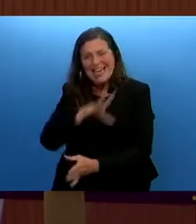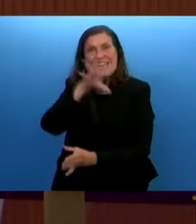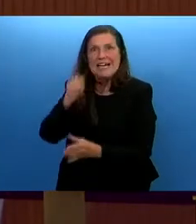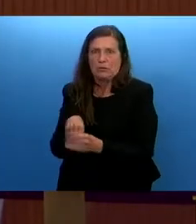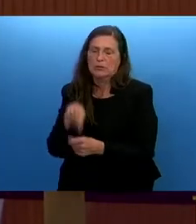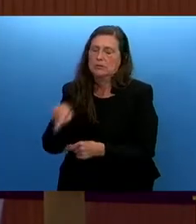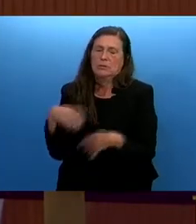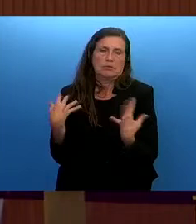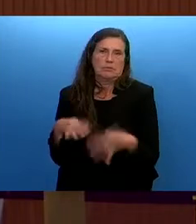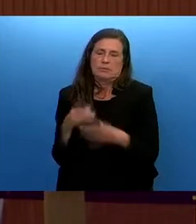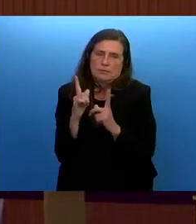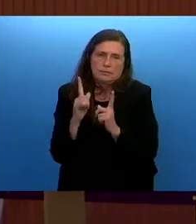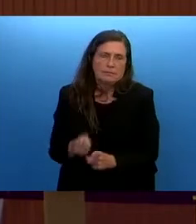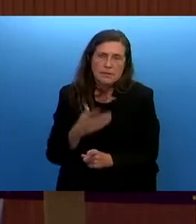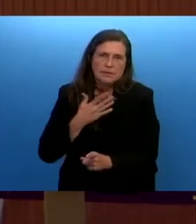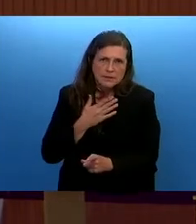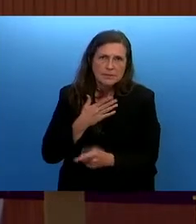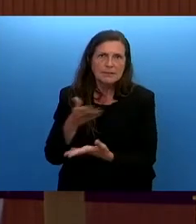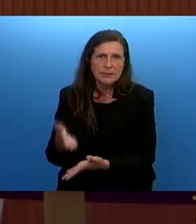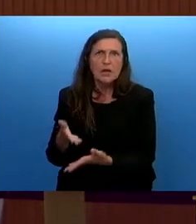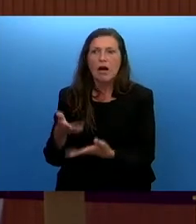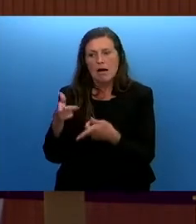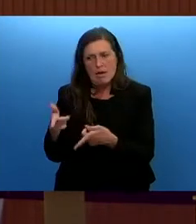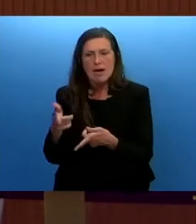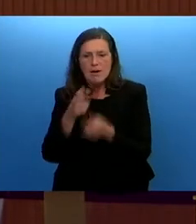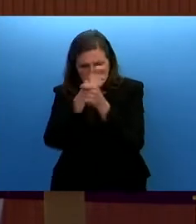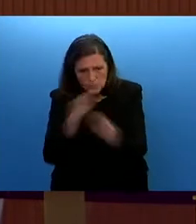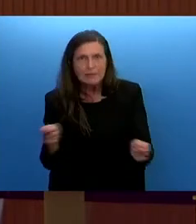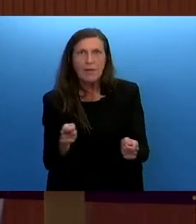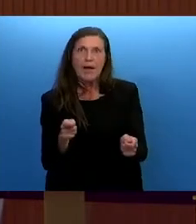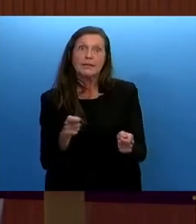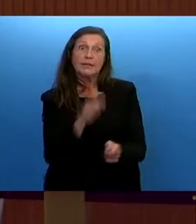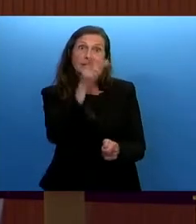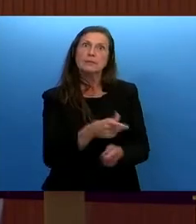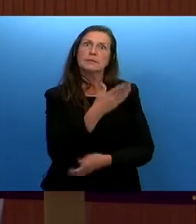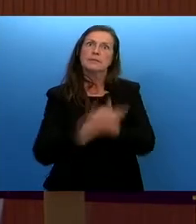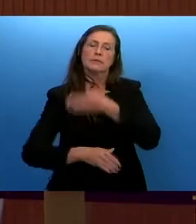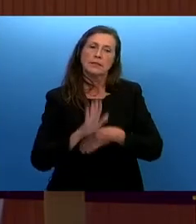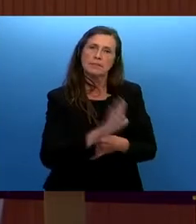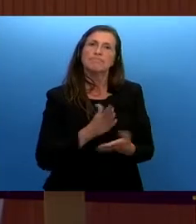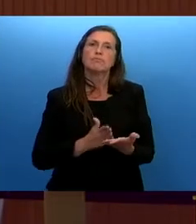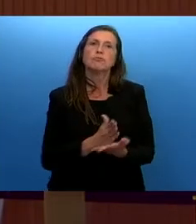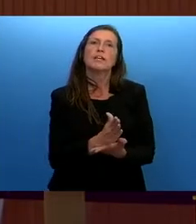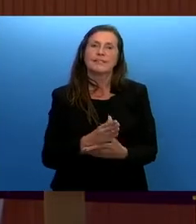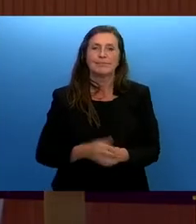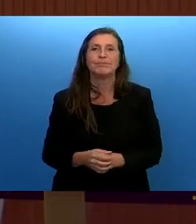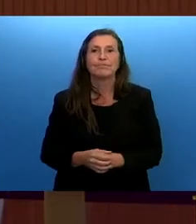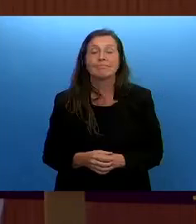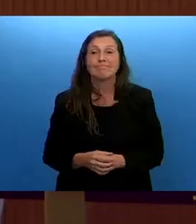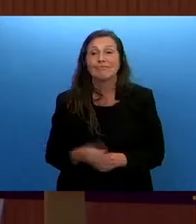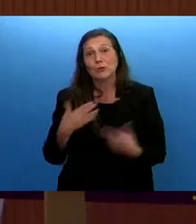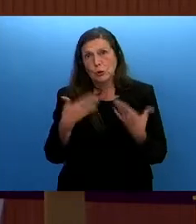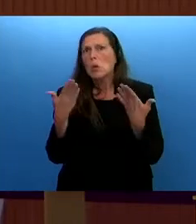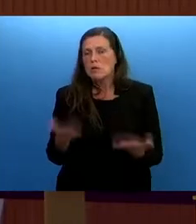the inclusion of the need and respect of the rights of persons with disabilities. It is now time to